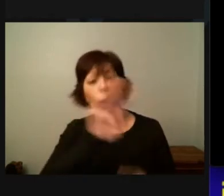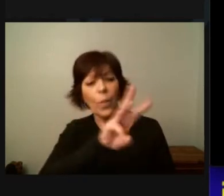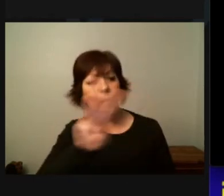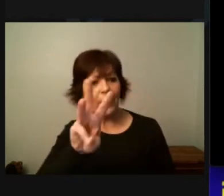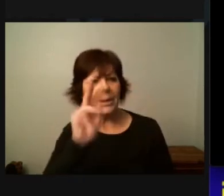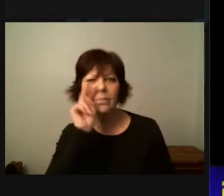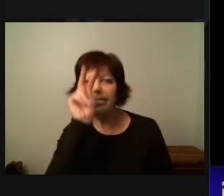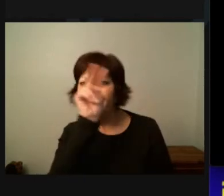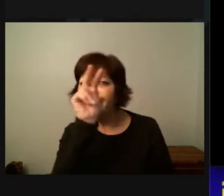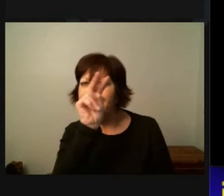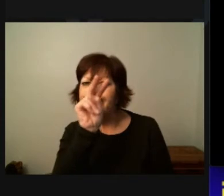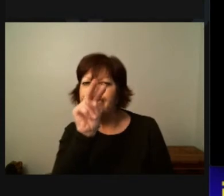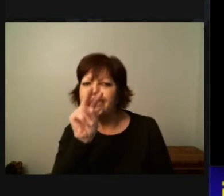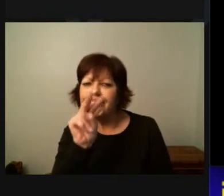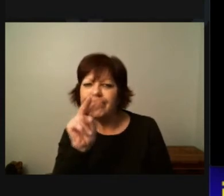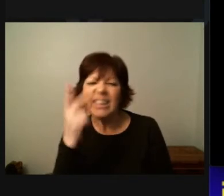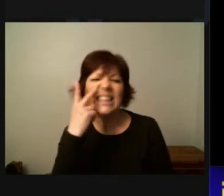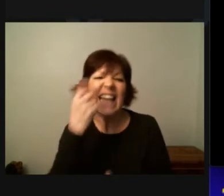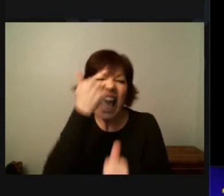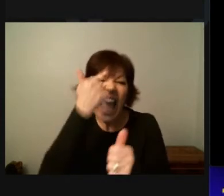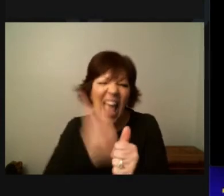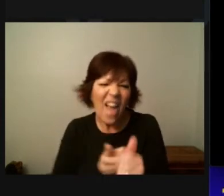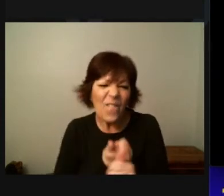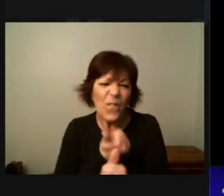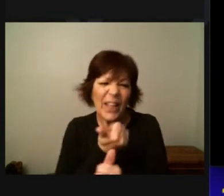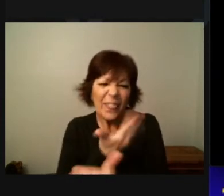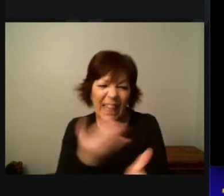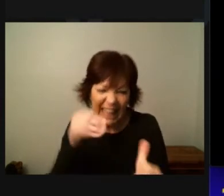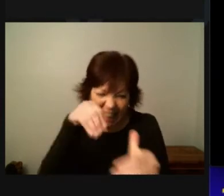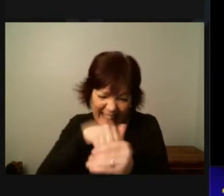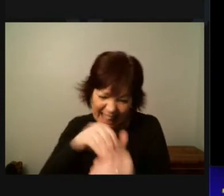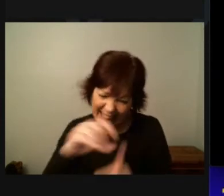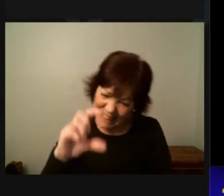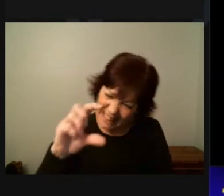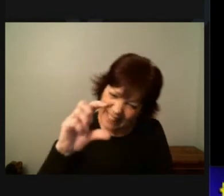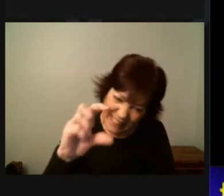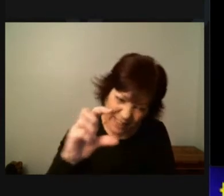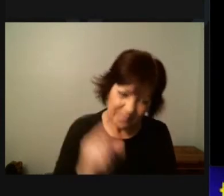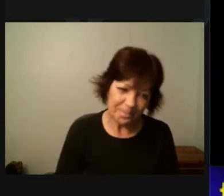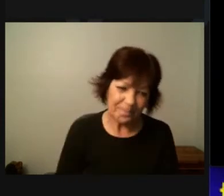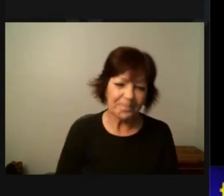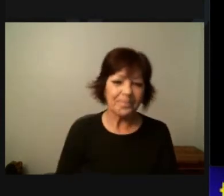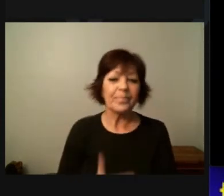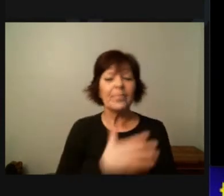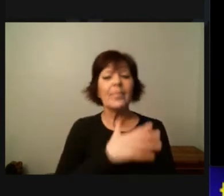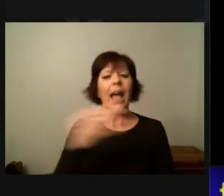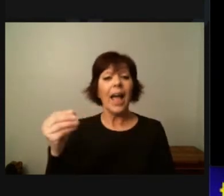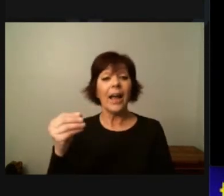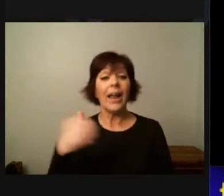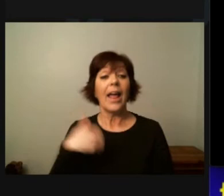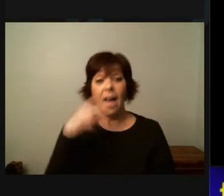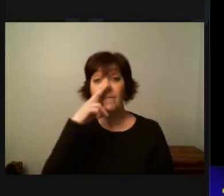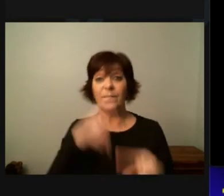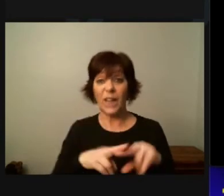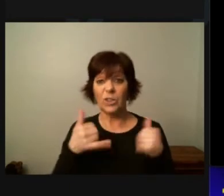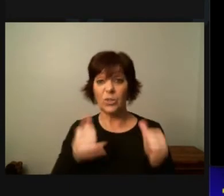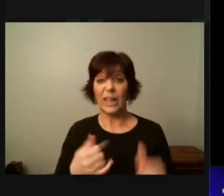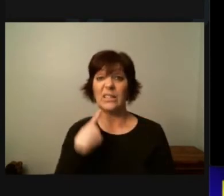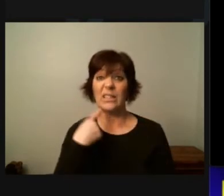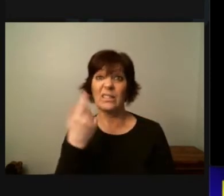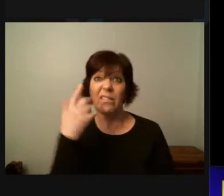website and you can look at every single ingredient in that vaccine and have fun trying to pronounce it at the same